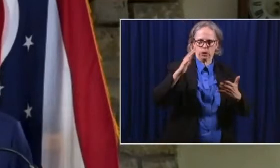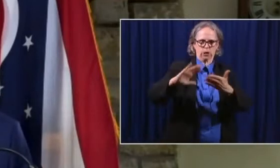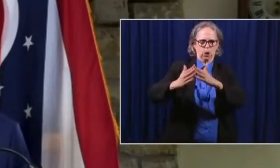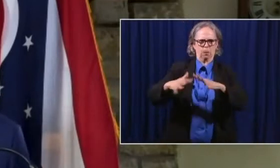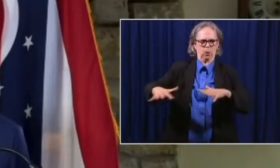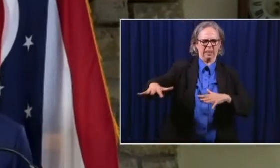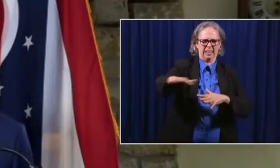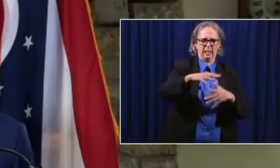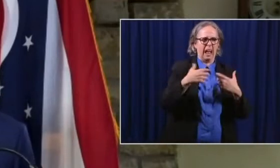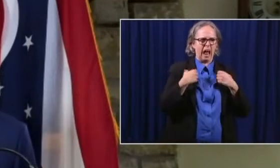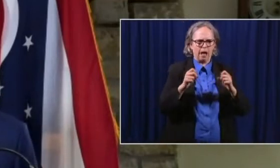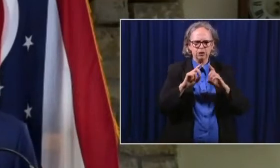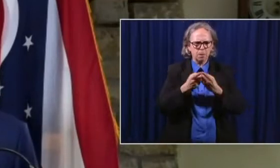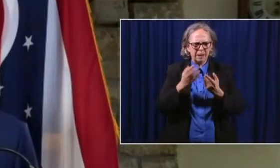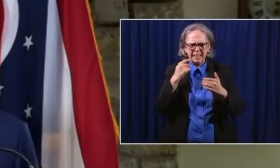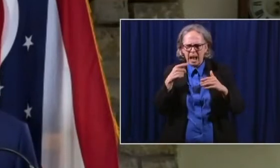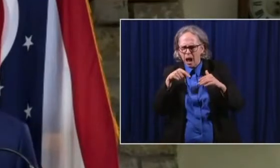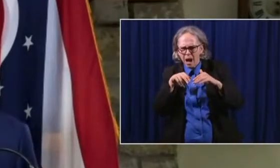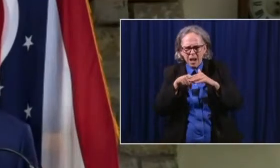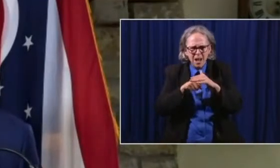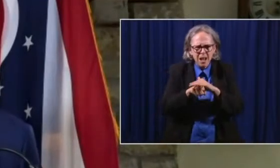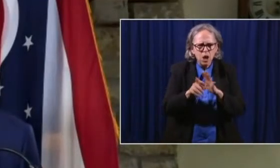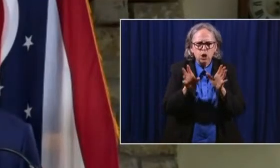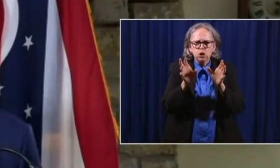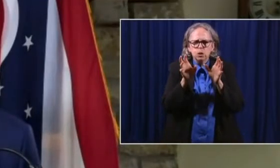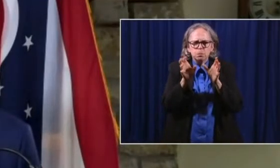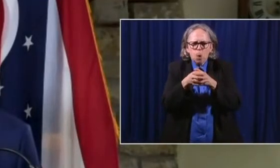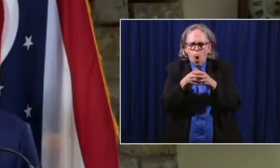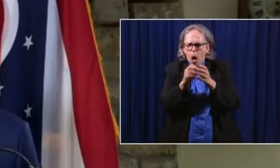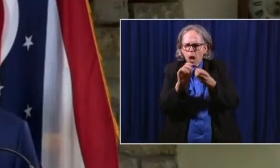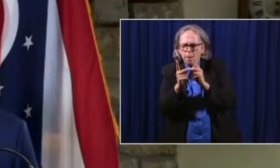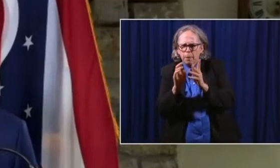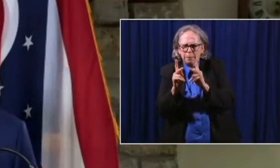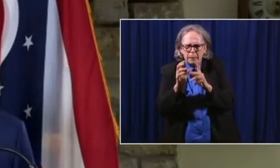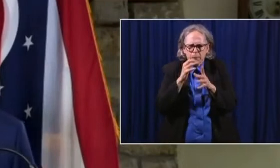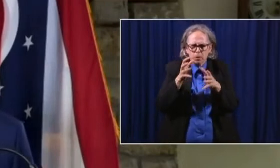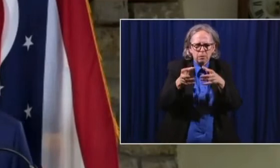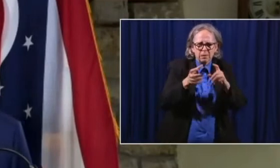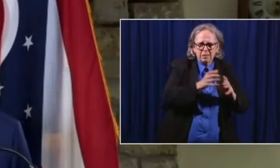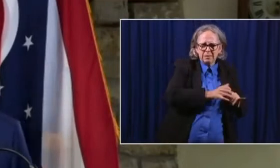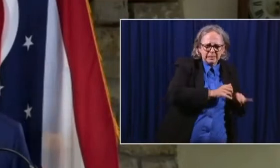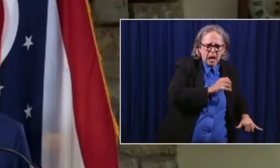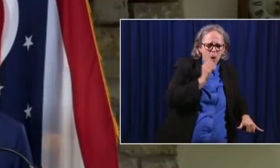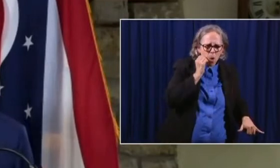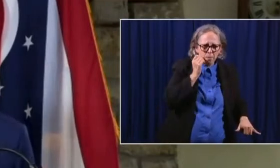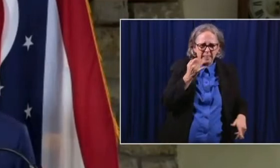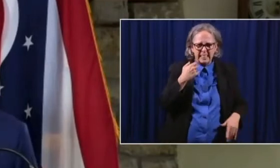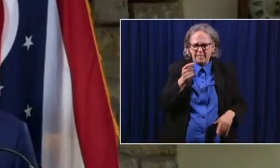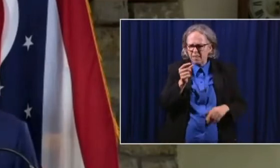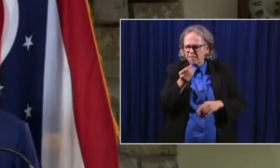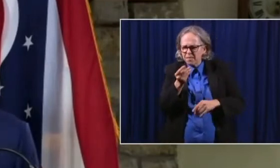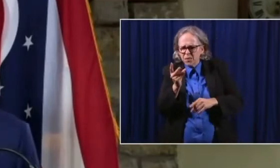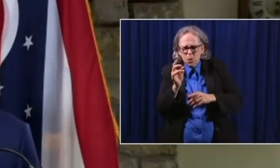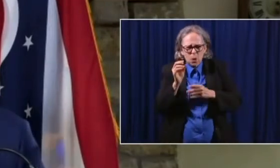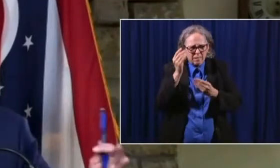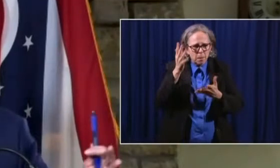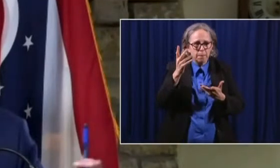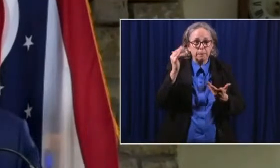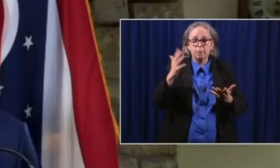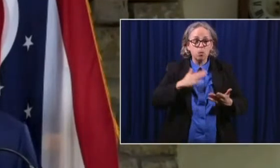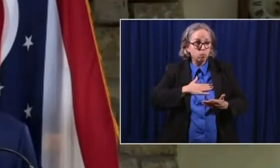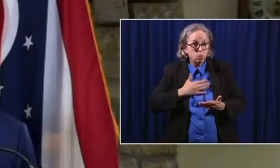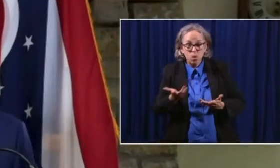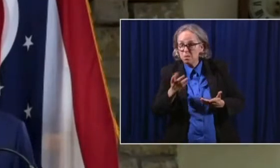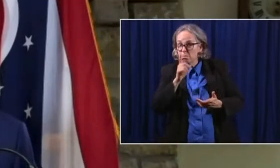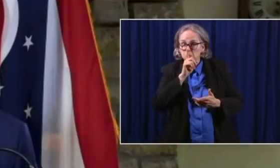to be quarantined. So it's when they don't have the information and people aren't cooperating that many times you'll see a